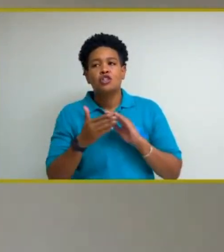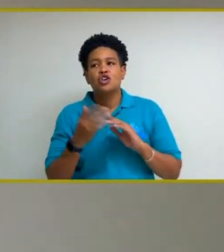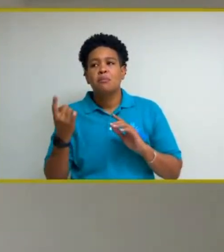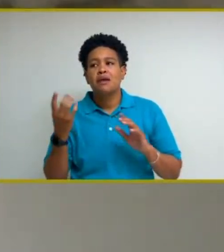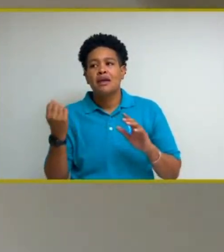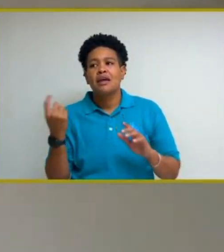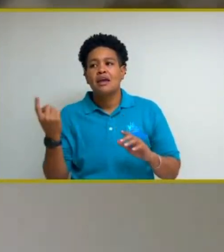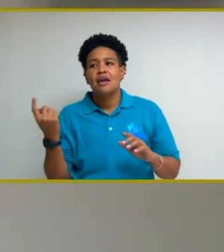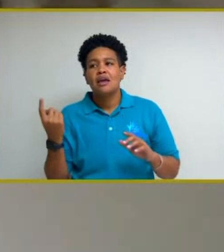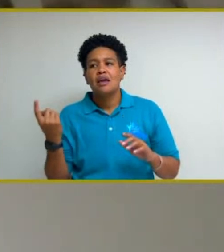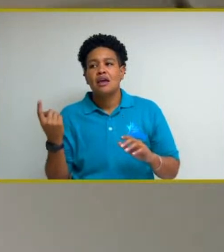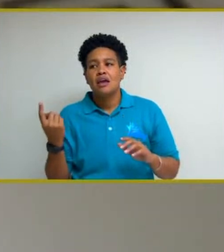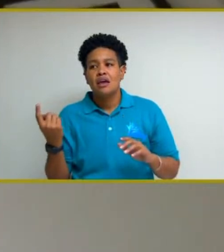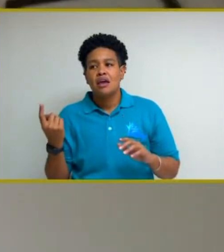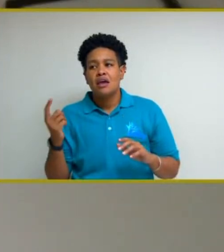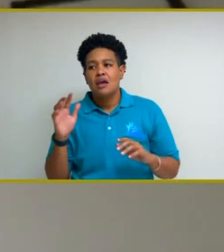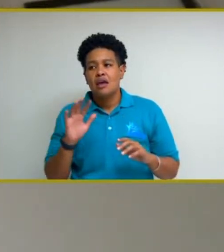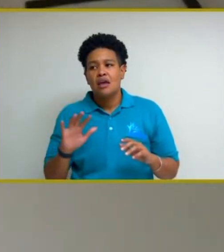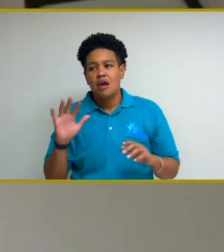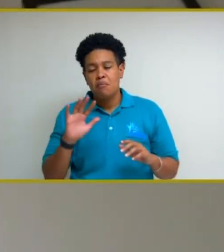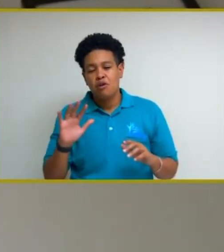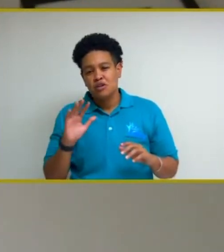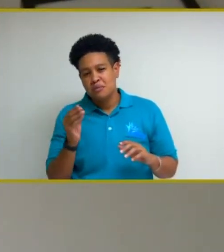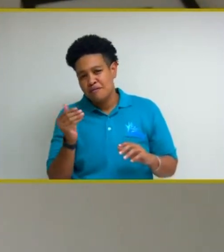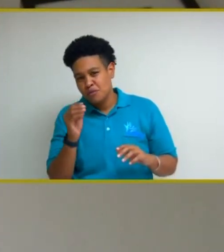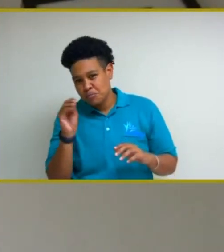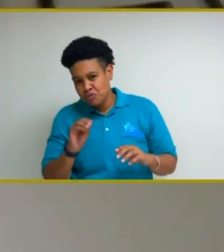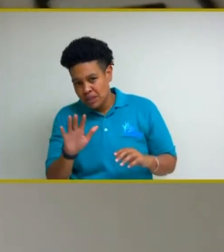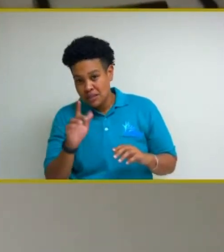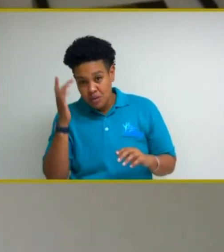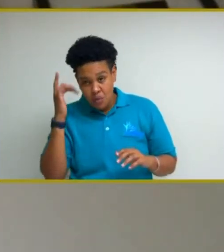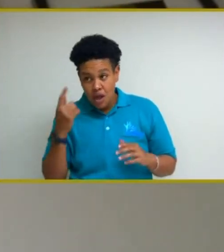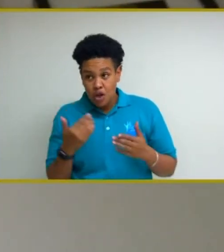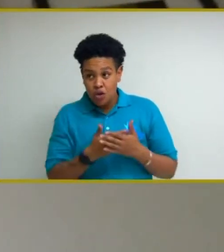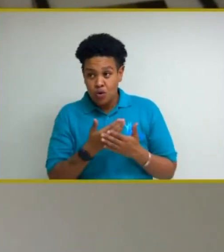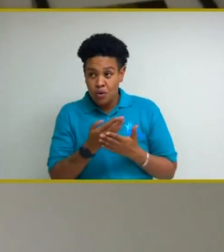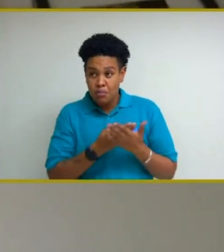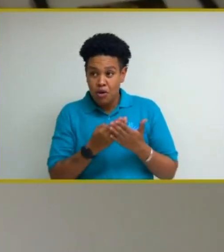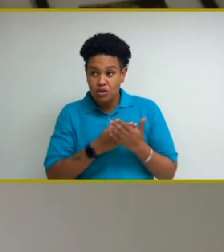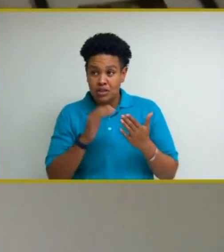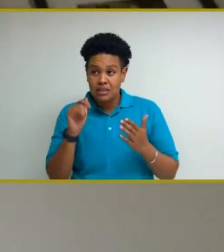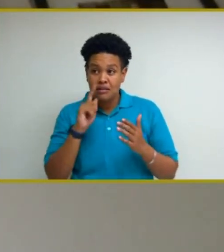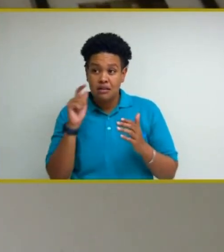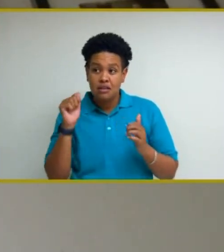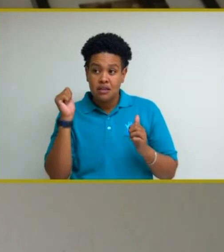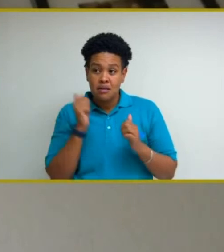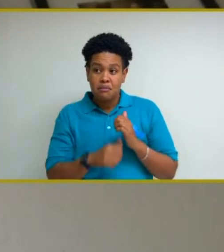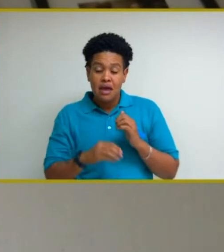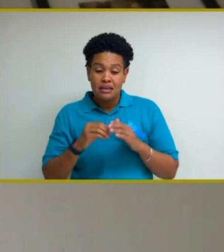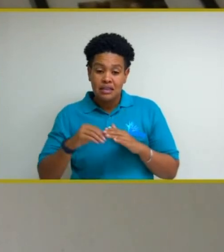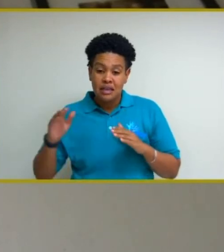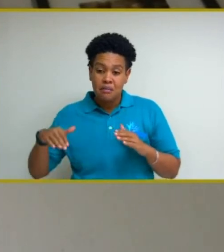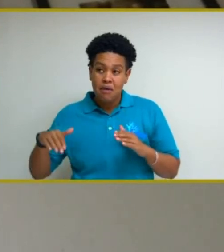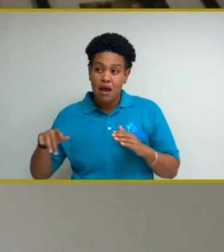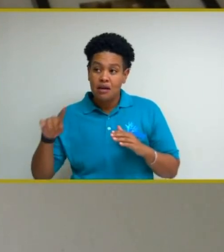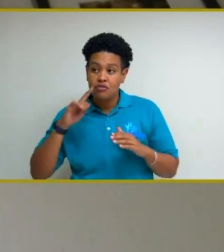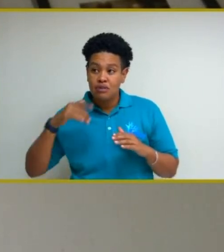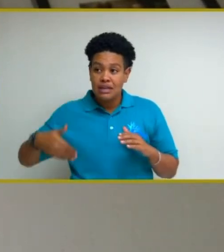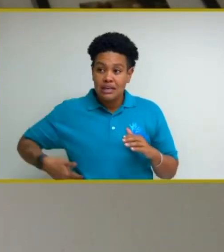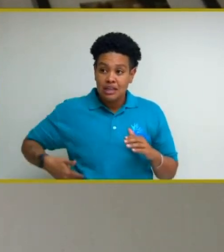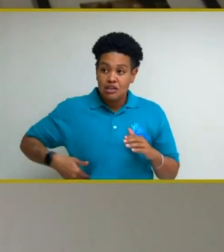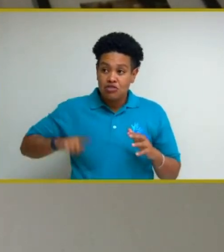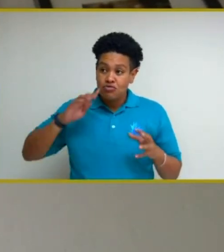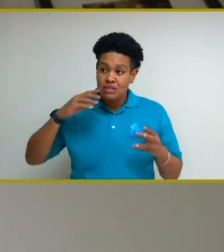only a fraction needed? And I'm wondering, was it because the new budget bill had to be passed? And if so, was discretionary